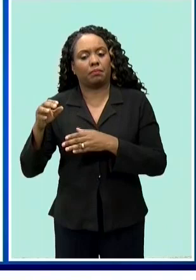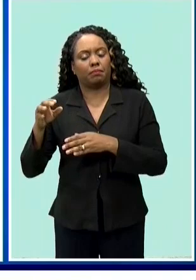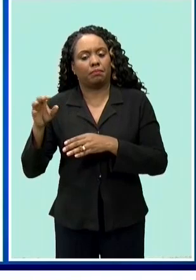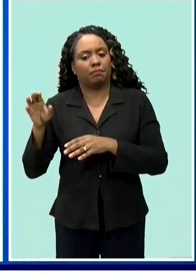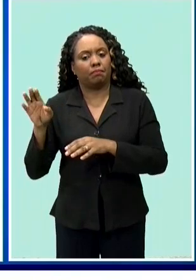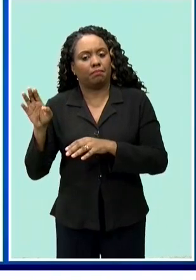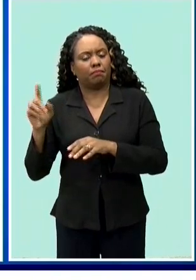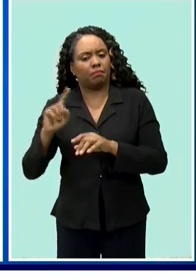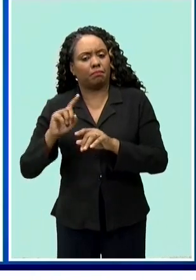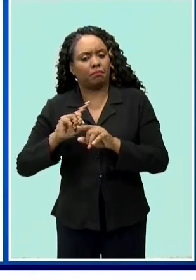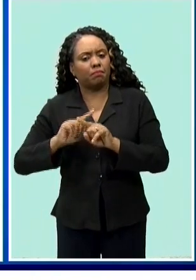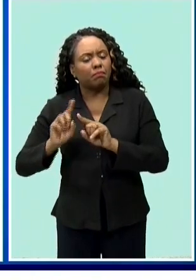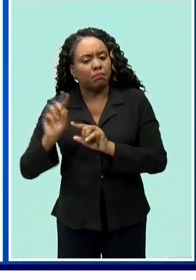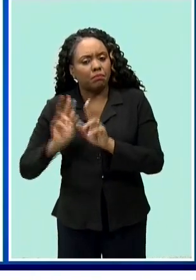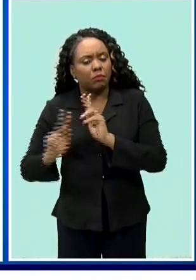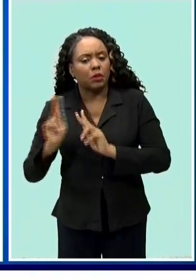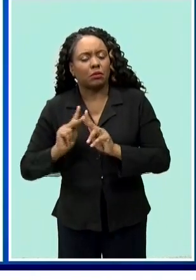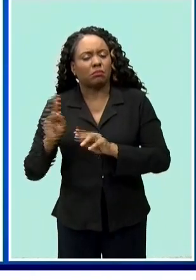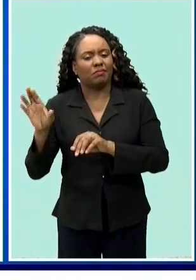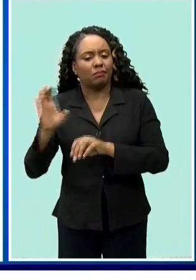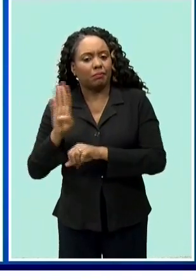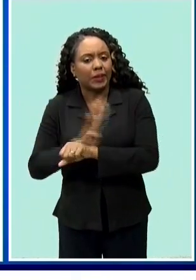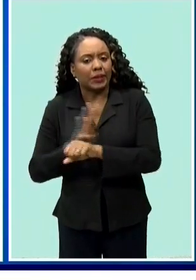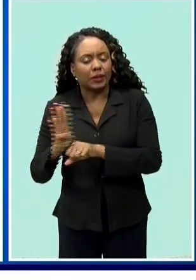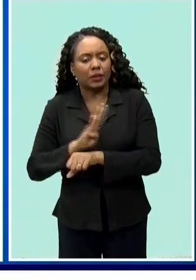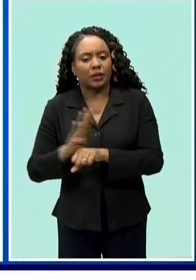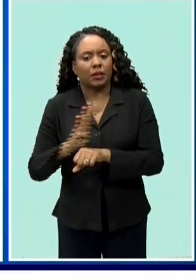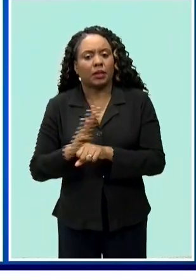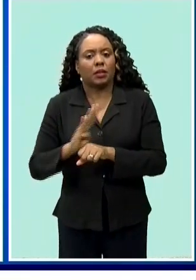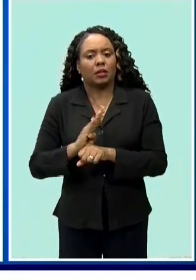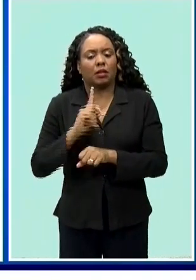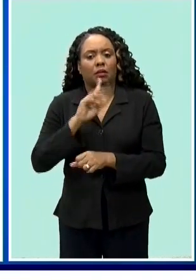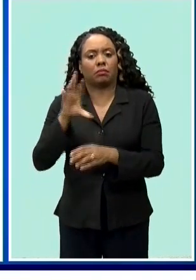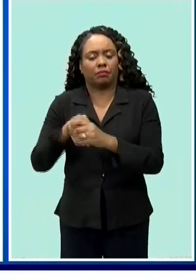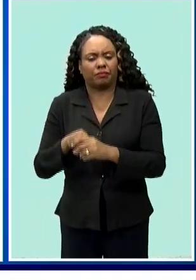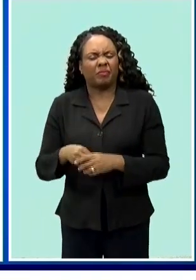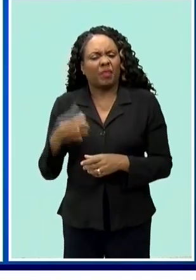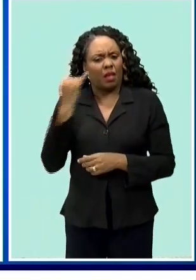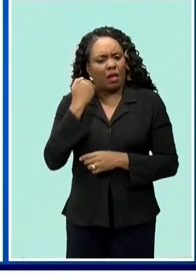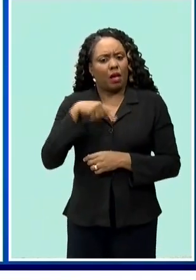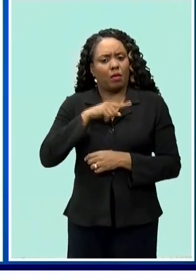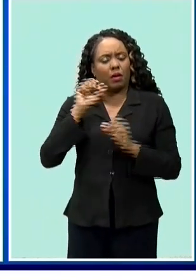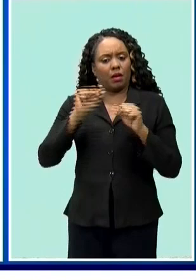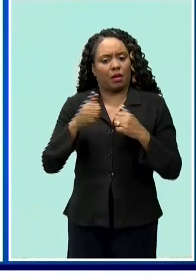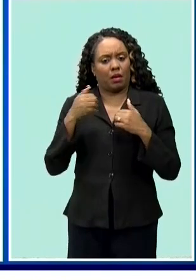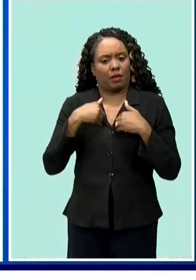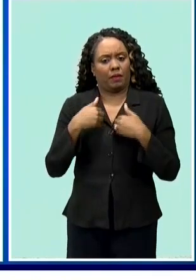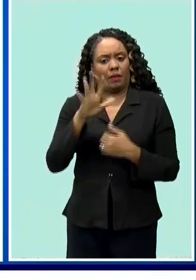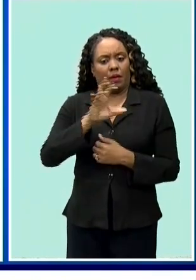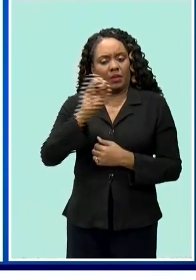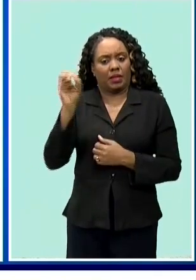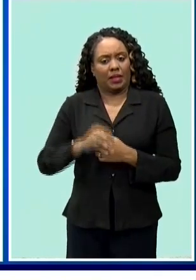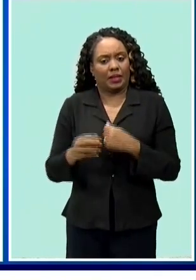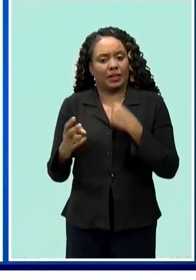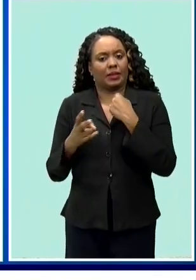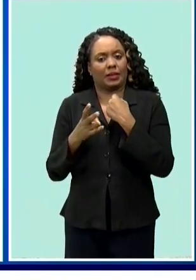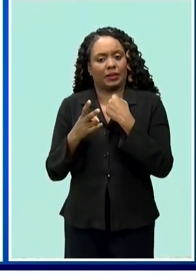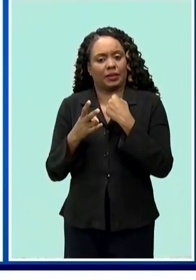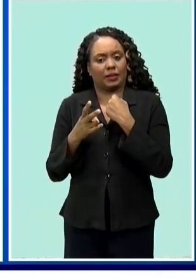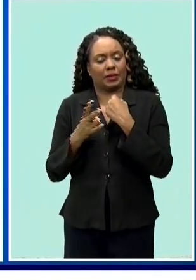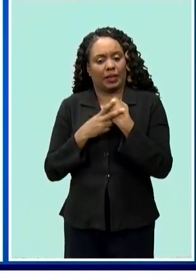are able to attract even just 5% of the savings within the